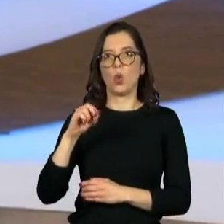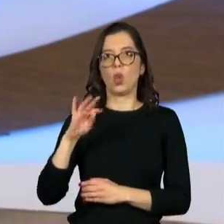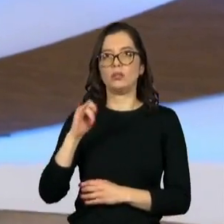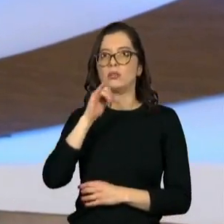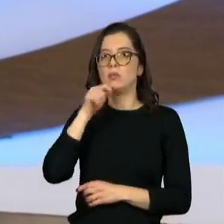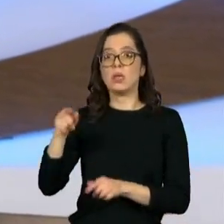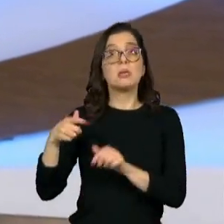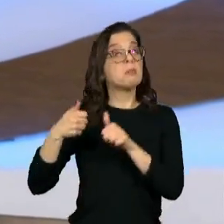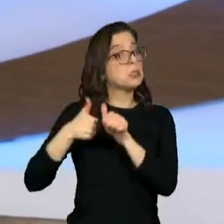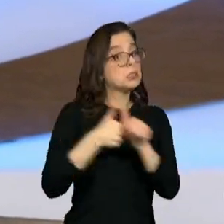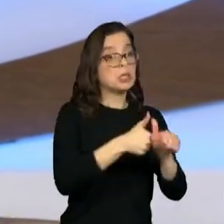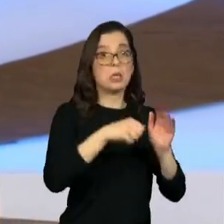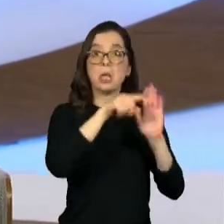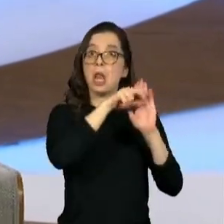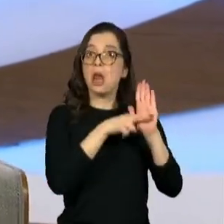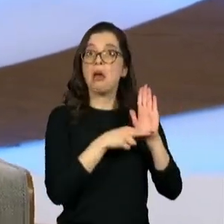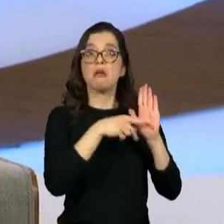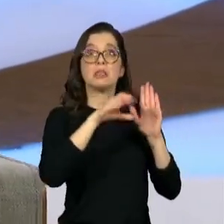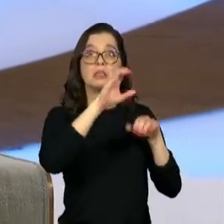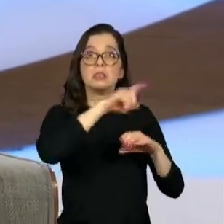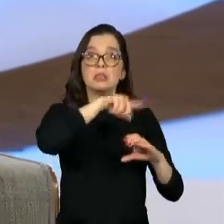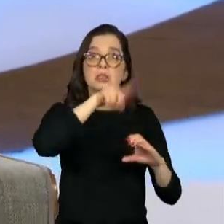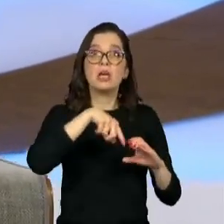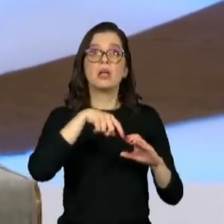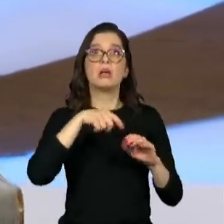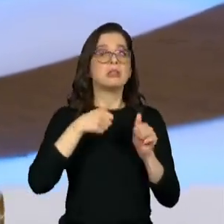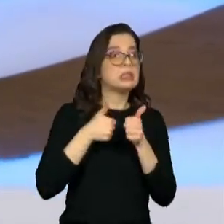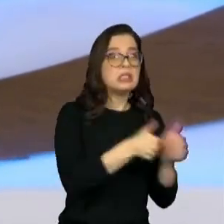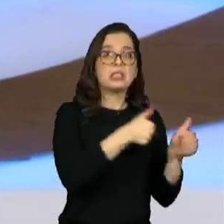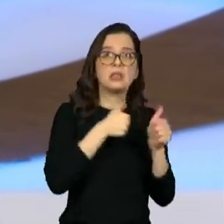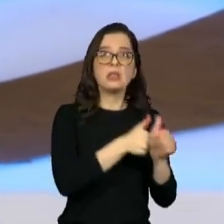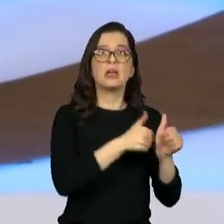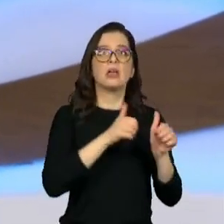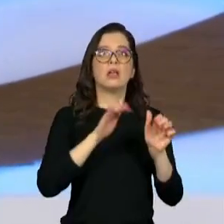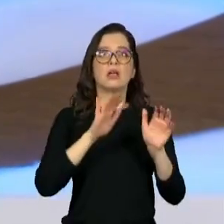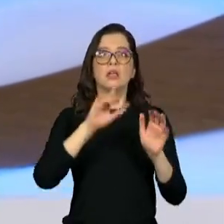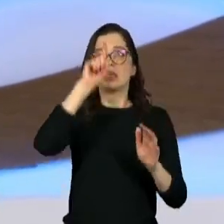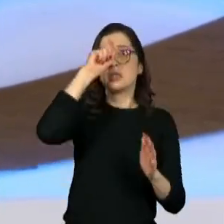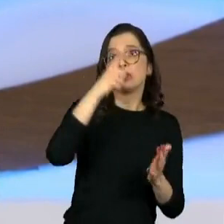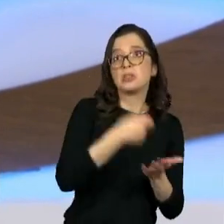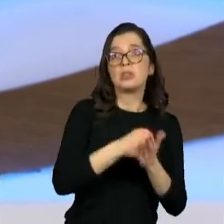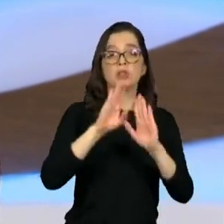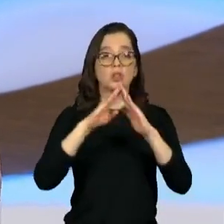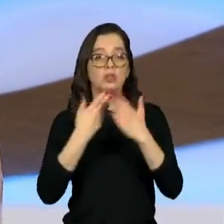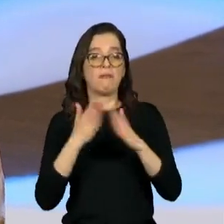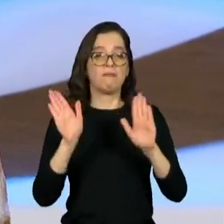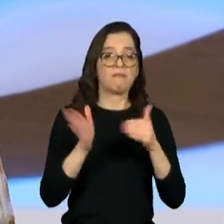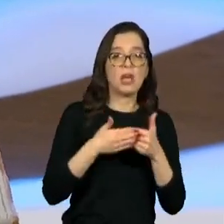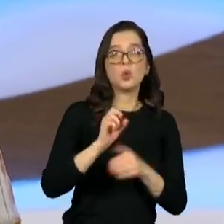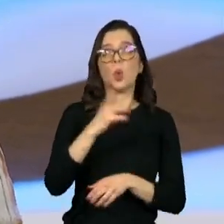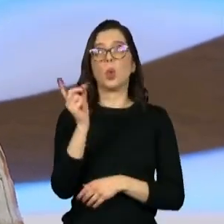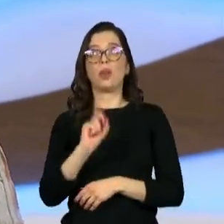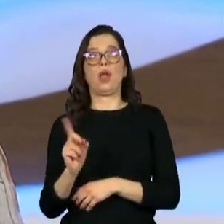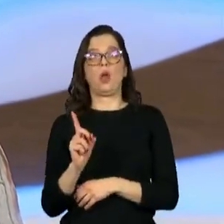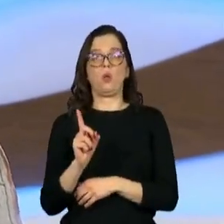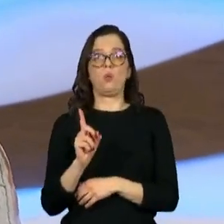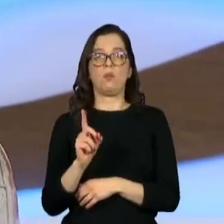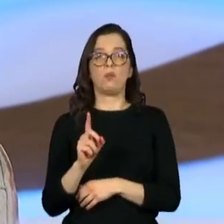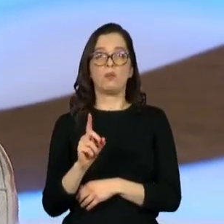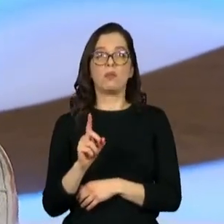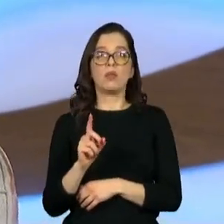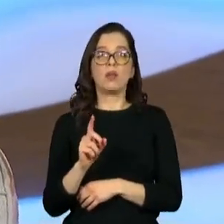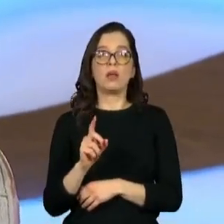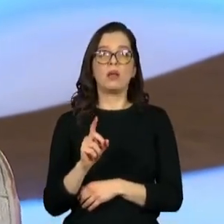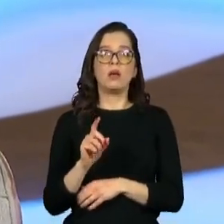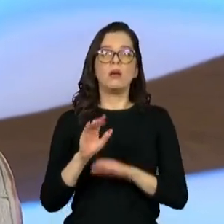follow the science. We heard this slogan time and time again. Follow the science in deciding whether to close schools or open